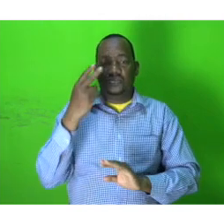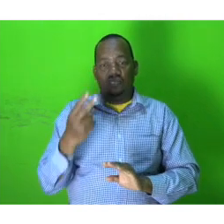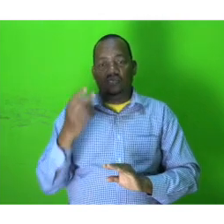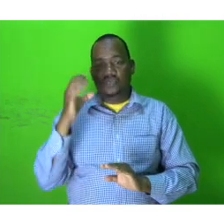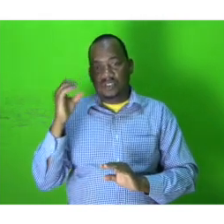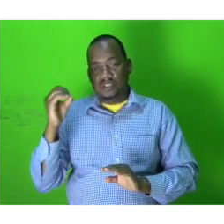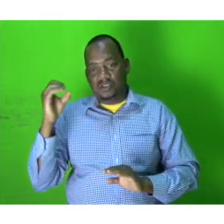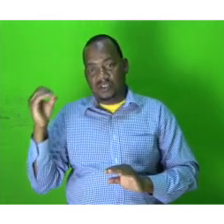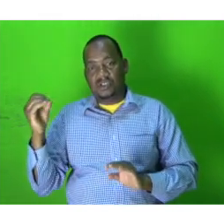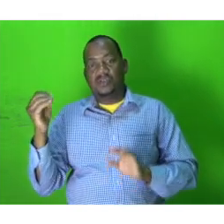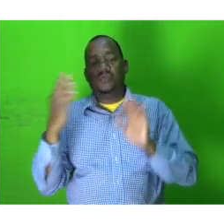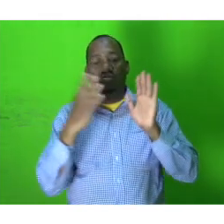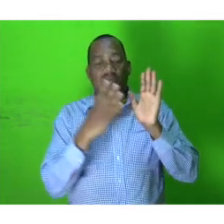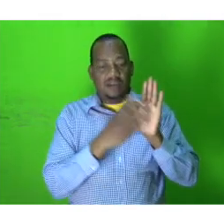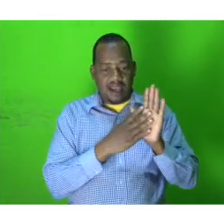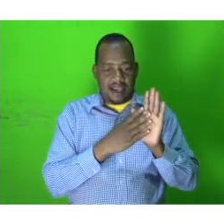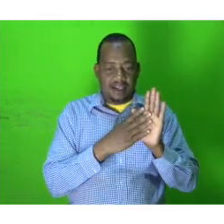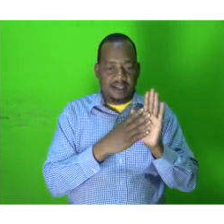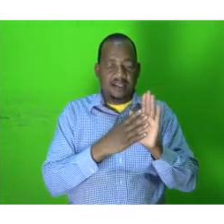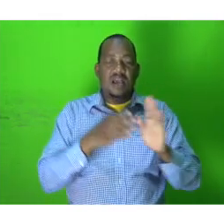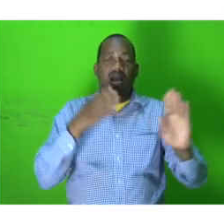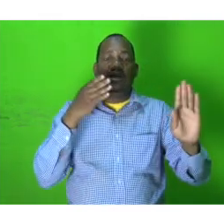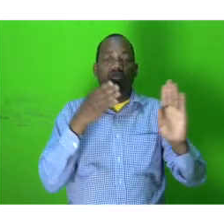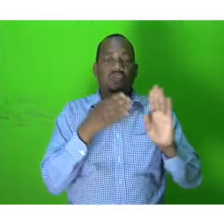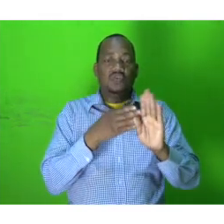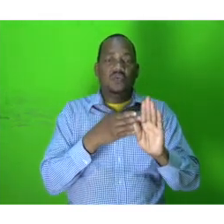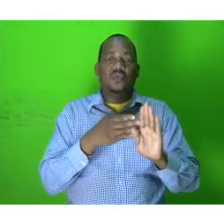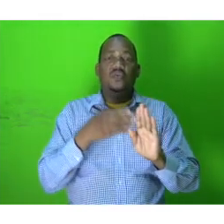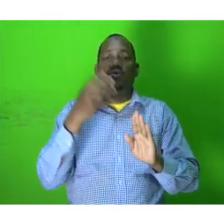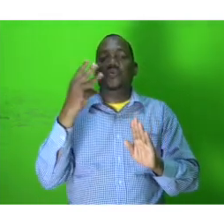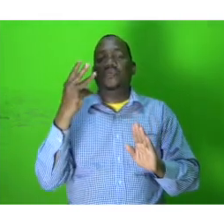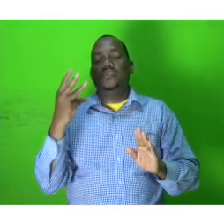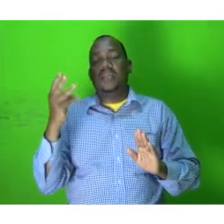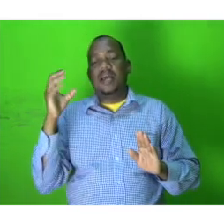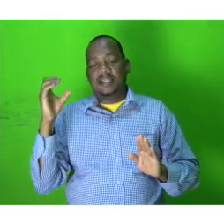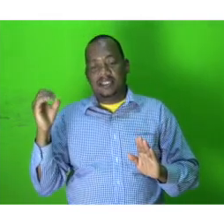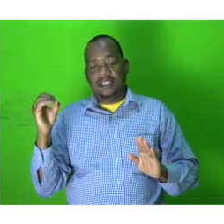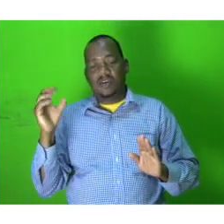2009 to 13th April